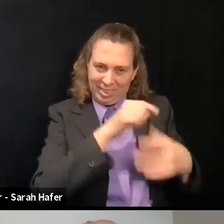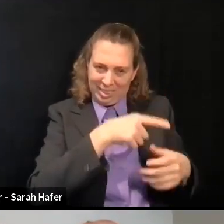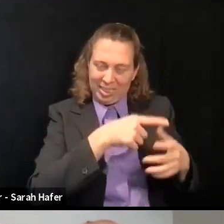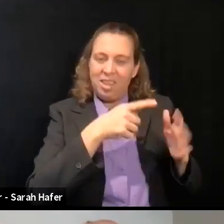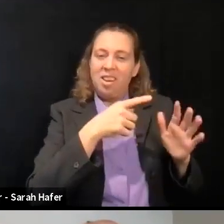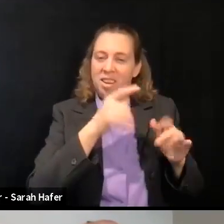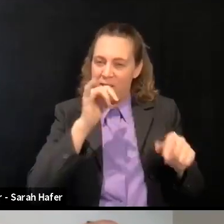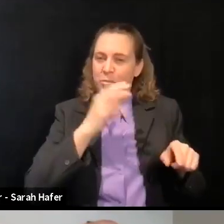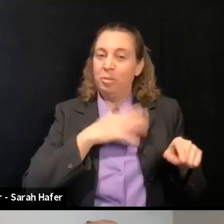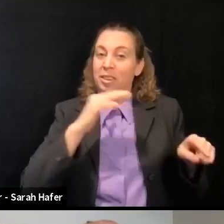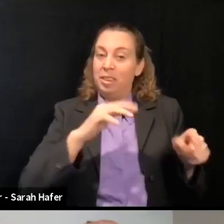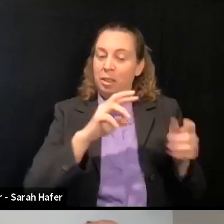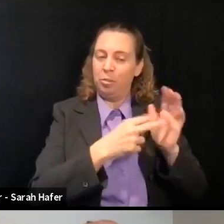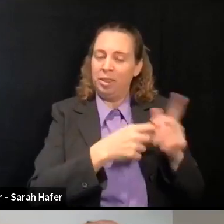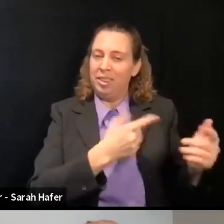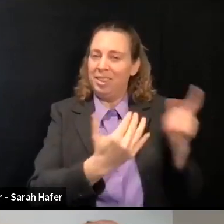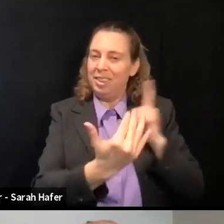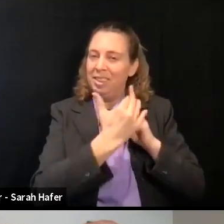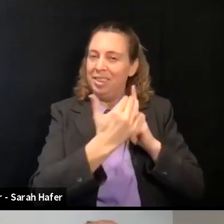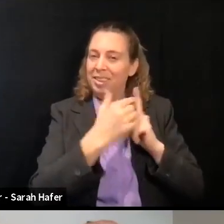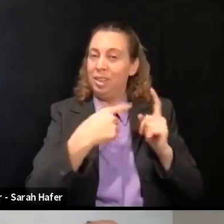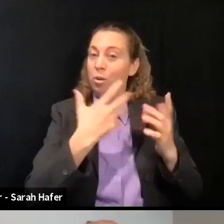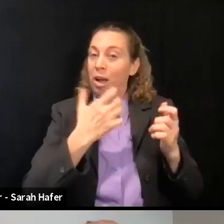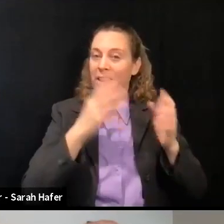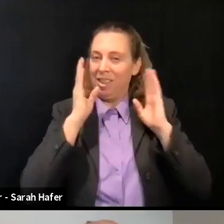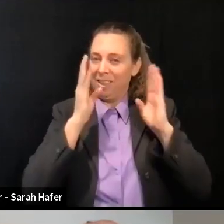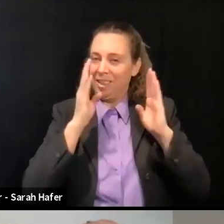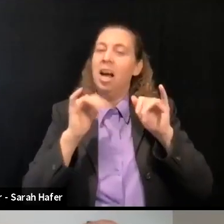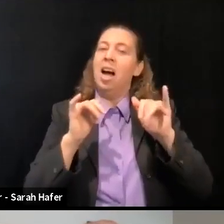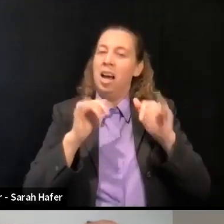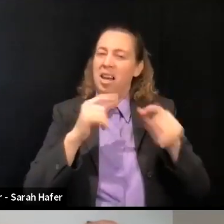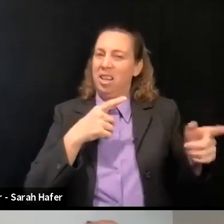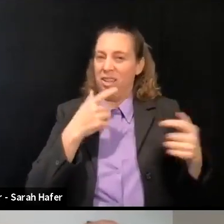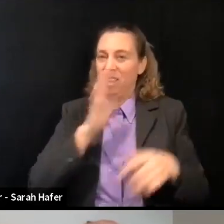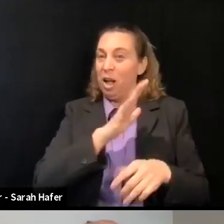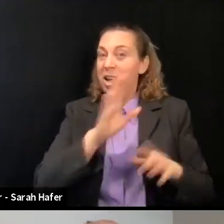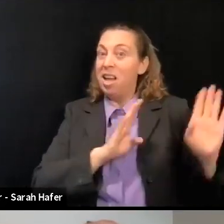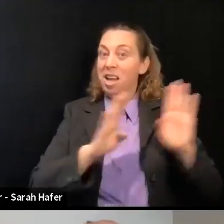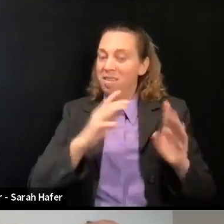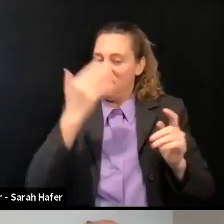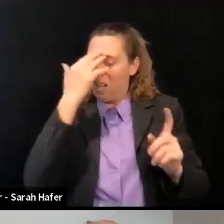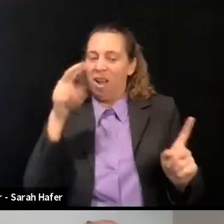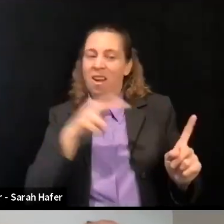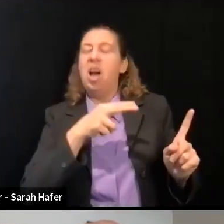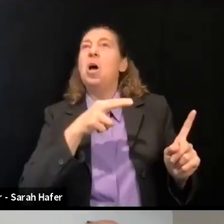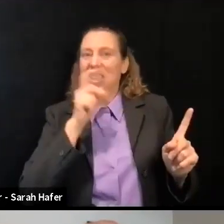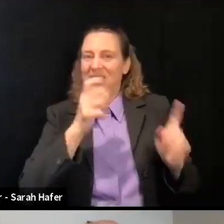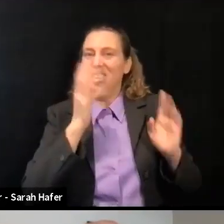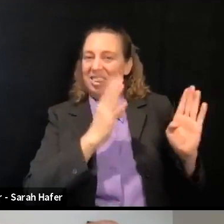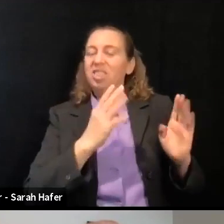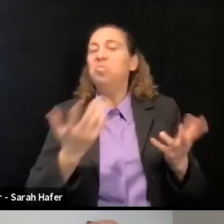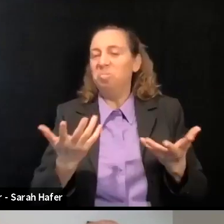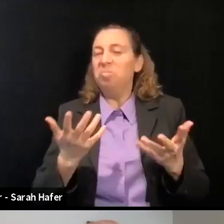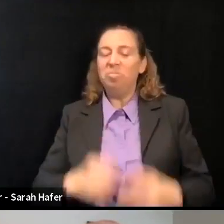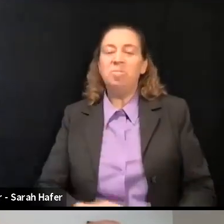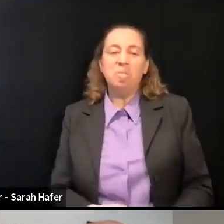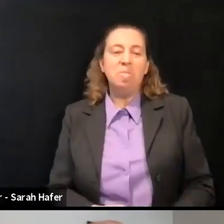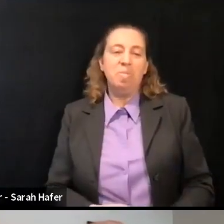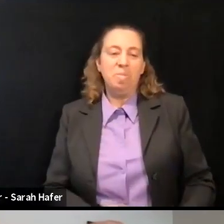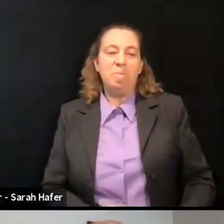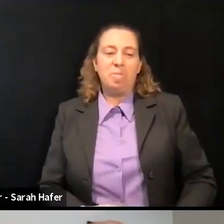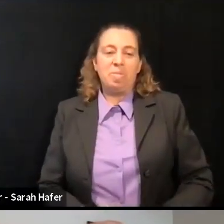can also help us reflect on our own feelings and where we're at. So thank you for the question, Tim. I think we have time